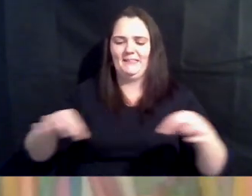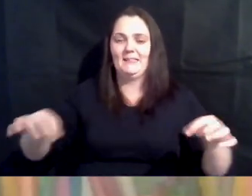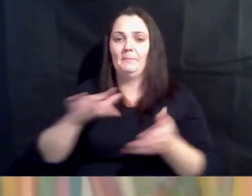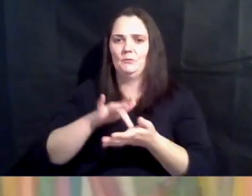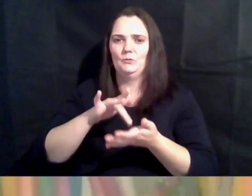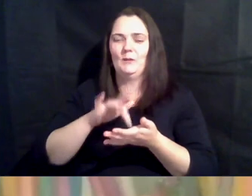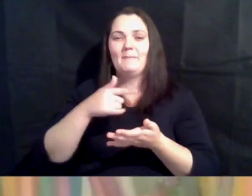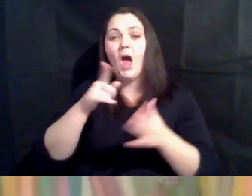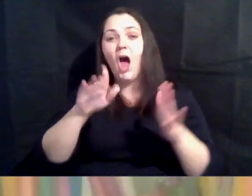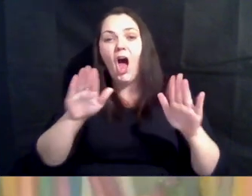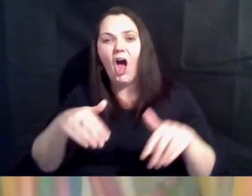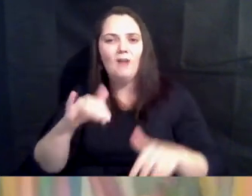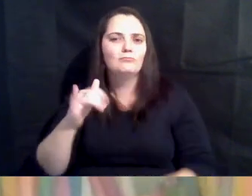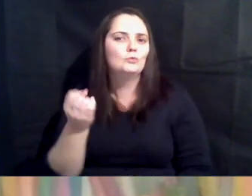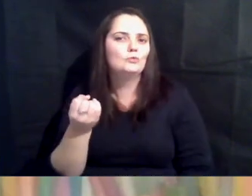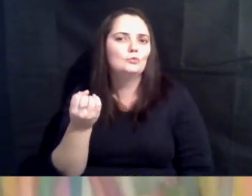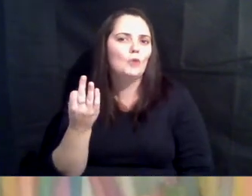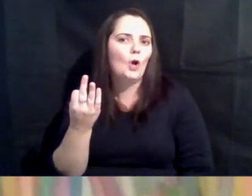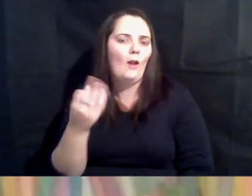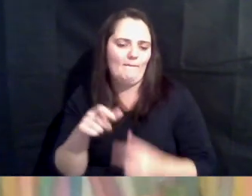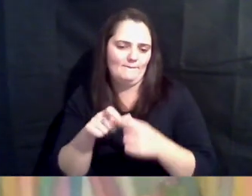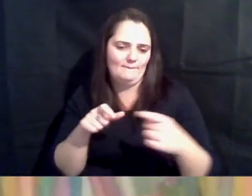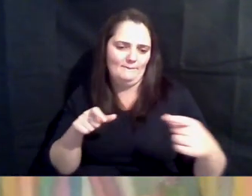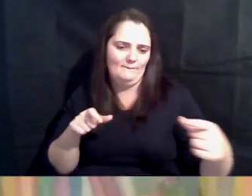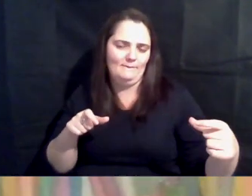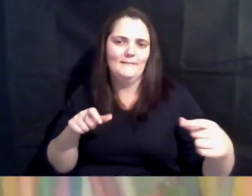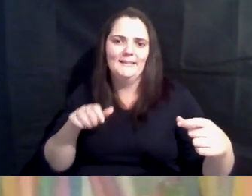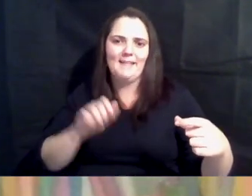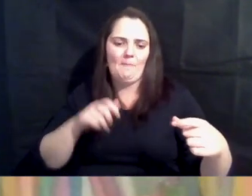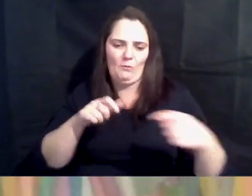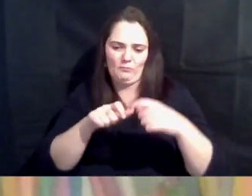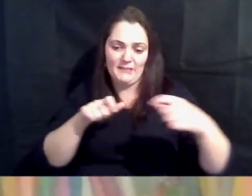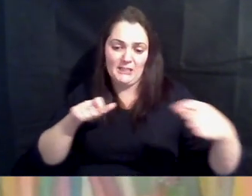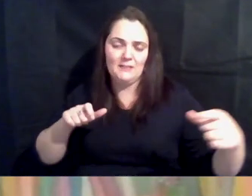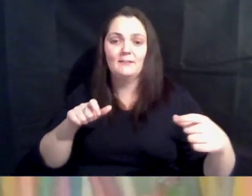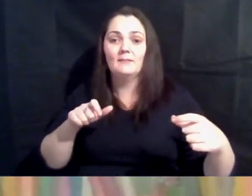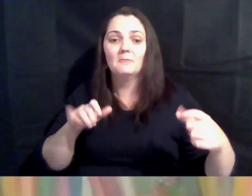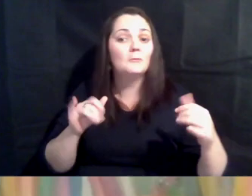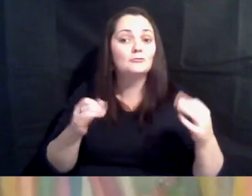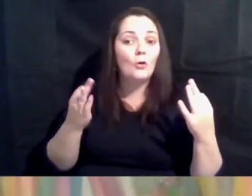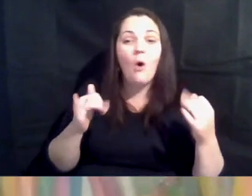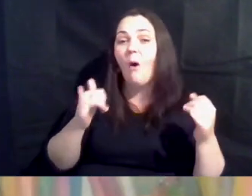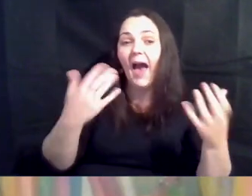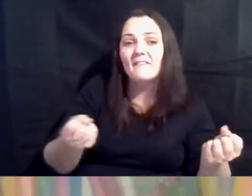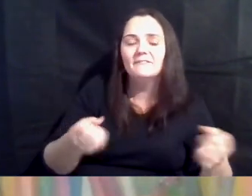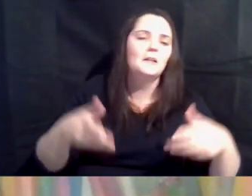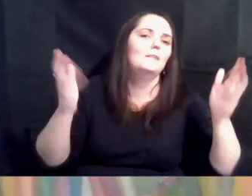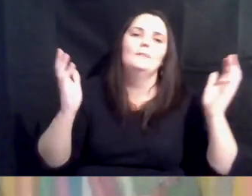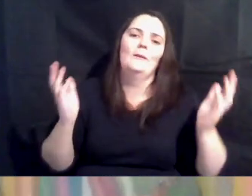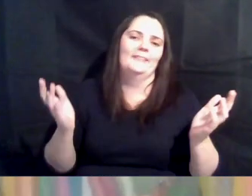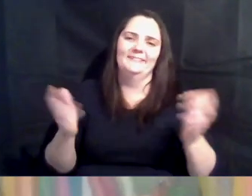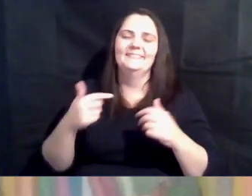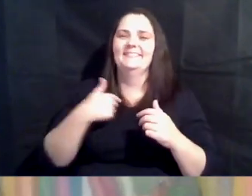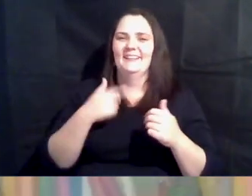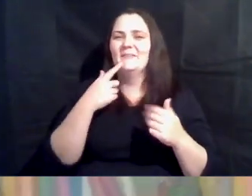But if you're just doing it from home, your probs don't have that. Or maybe you're really fancy and you do, in which case, good on you. But like I said, I'm just going to